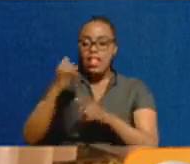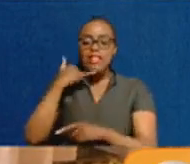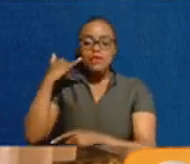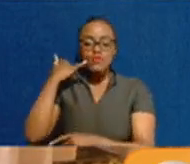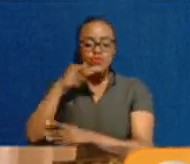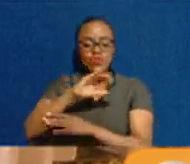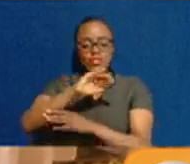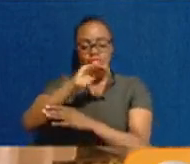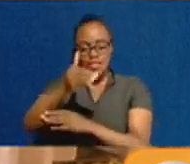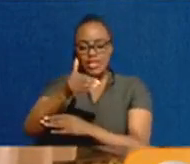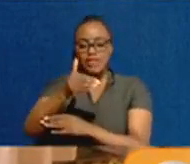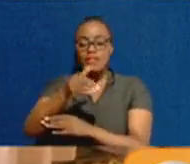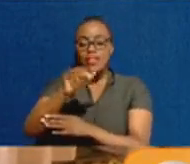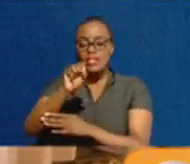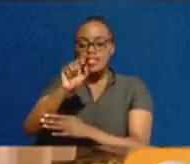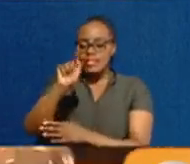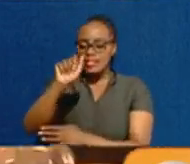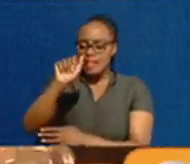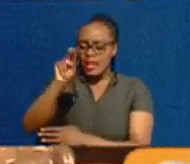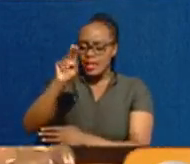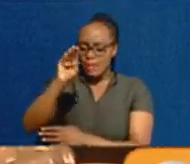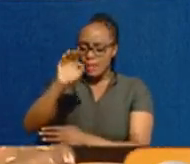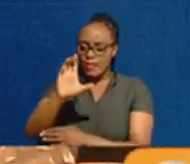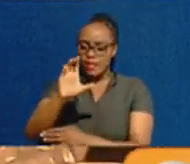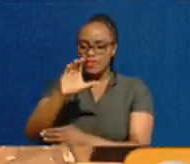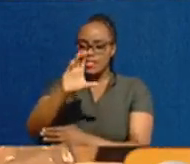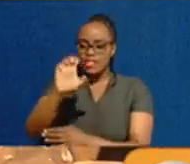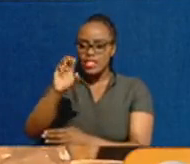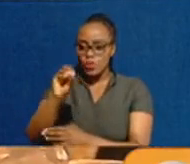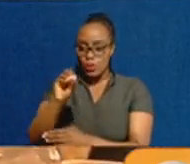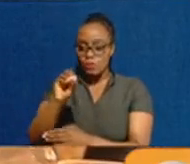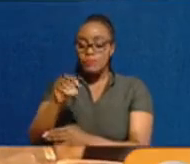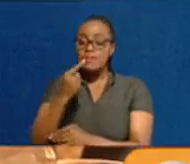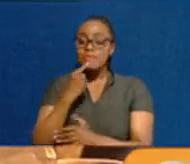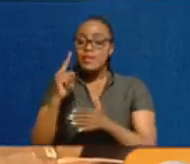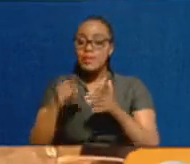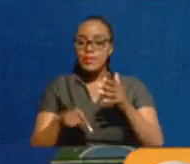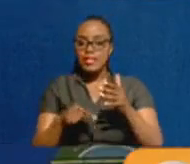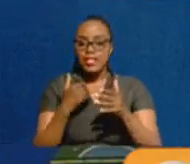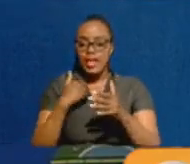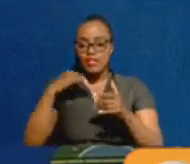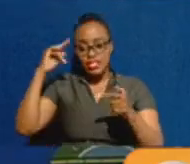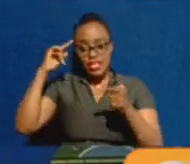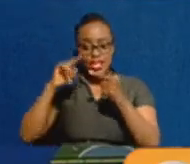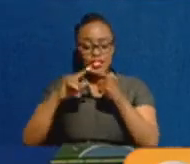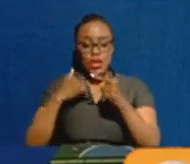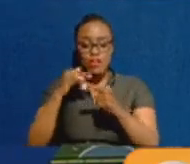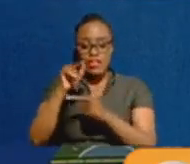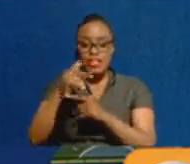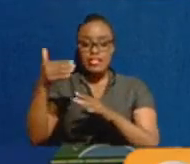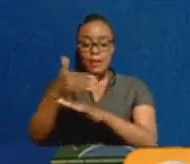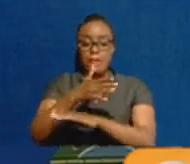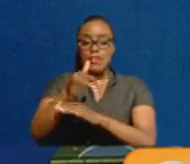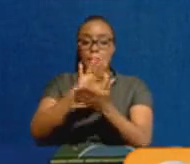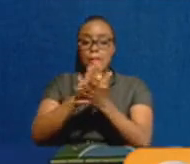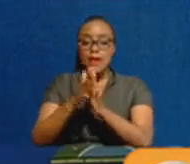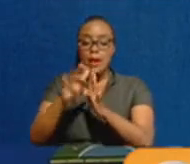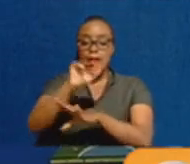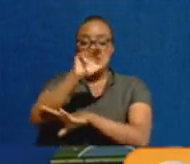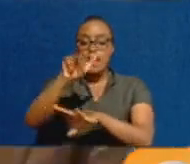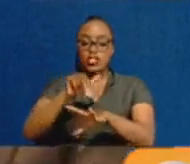in Nakuru, Stanbic Chief Executive Officer Charles Mudiwa pointed out that they are targeting to have the Stanbic Marathon become a